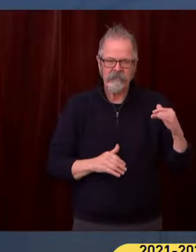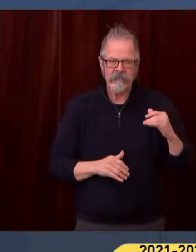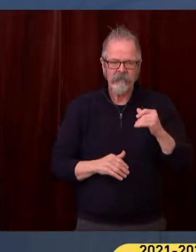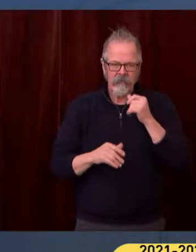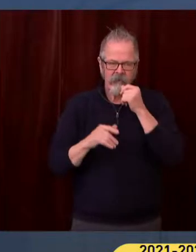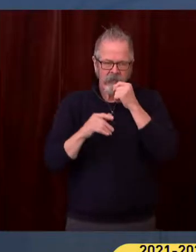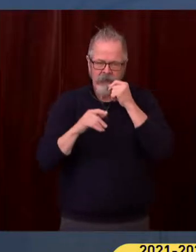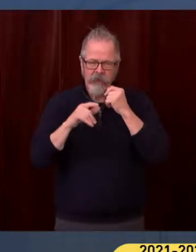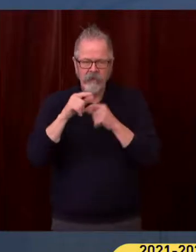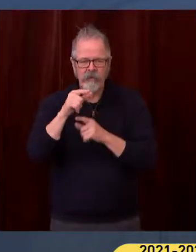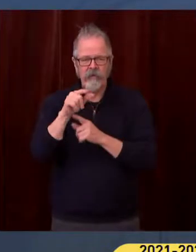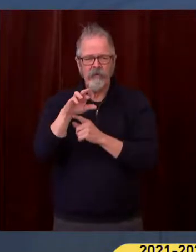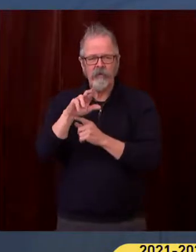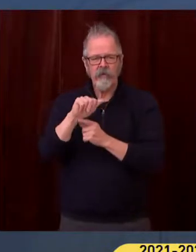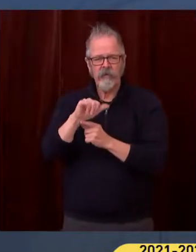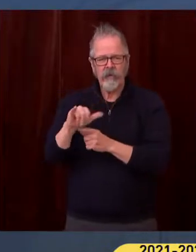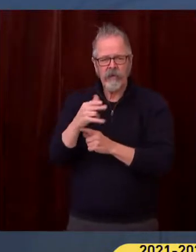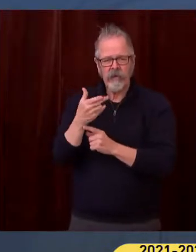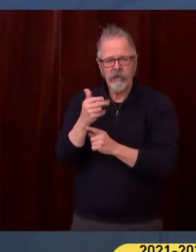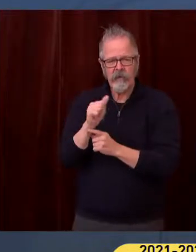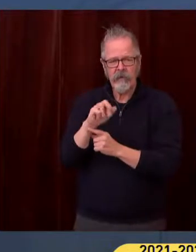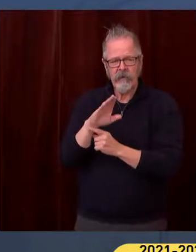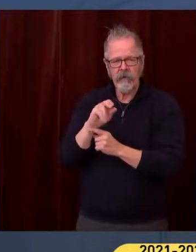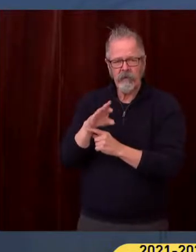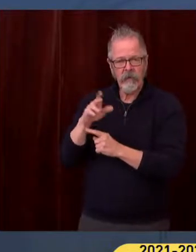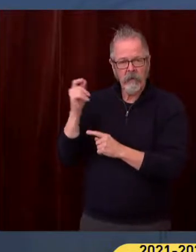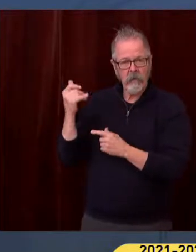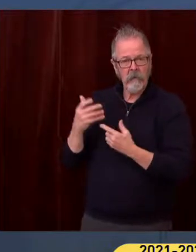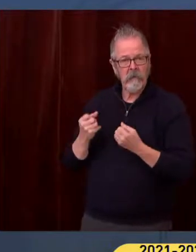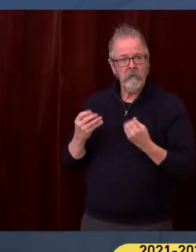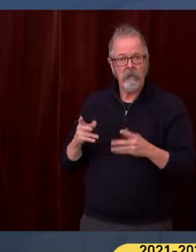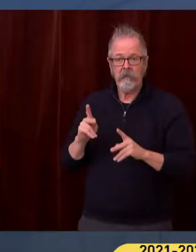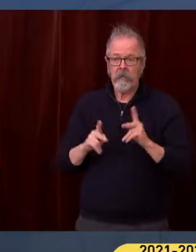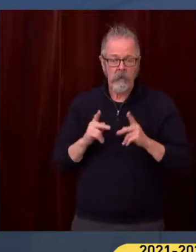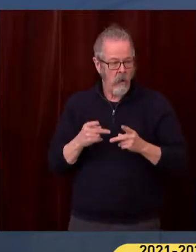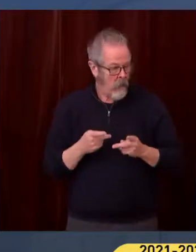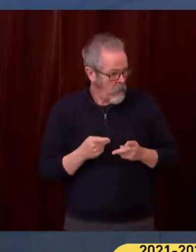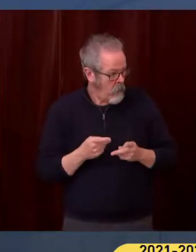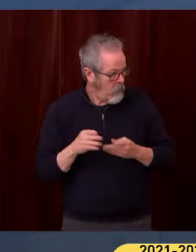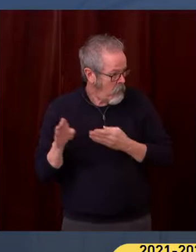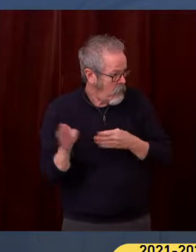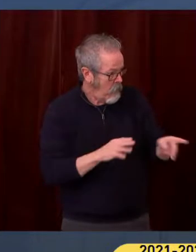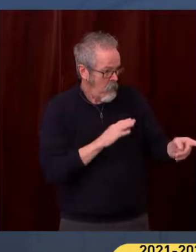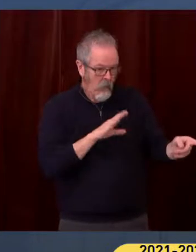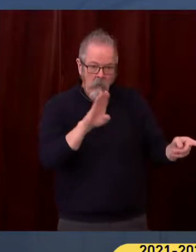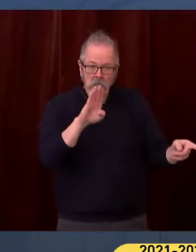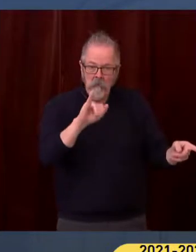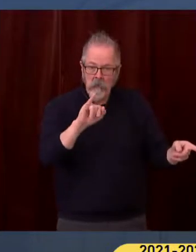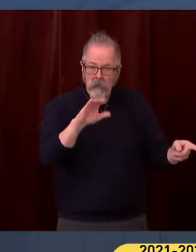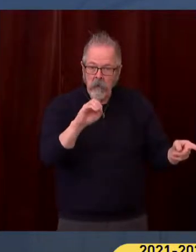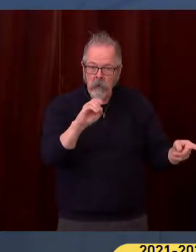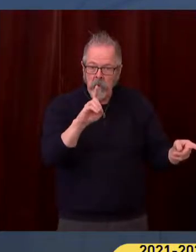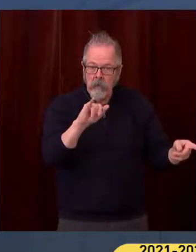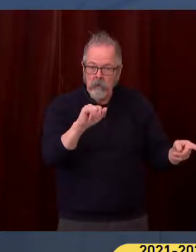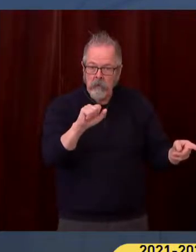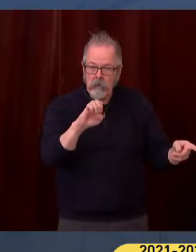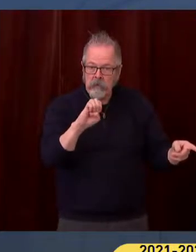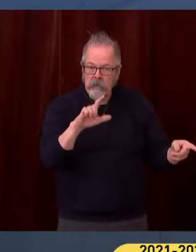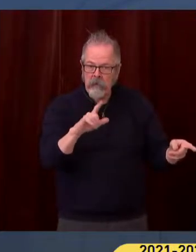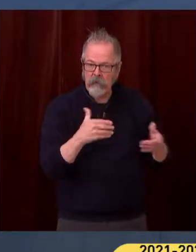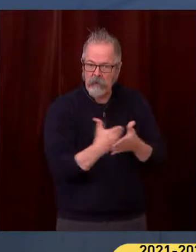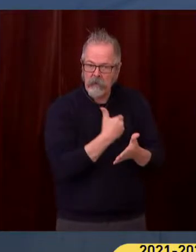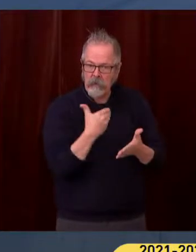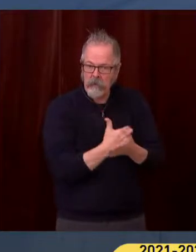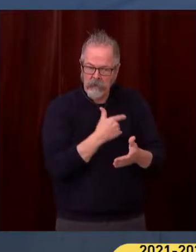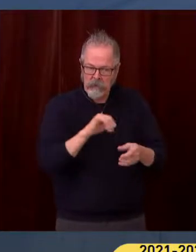realizing the true value of our fuel, more than Washington. R these are markets that have a clean fuel standard. R.E Markets like what Governor